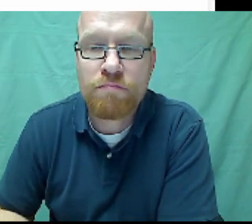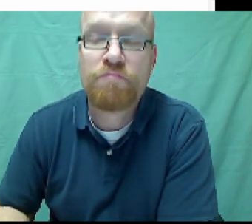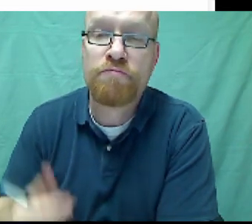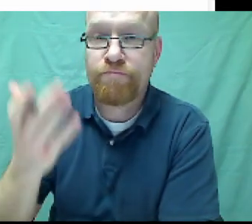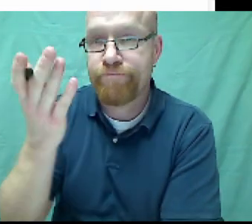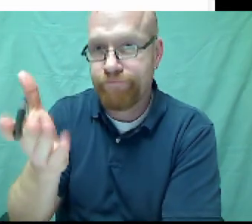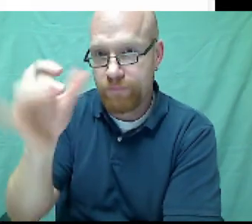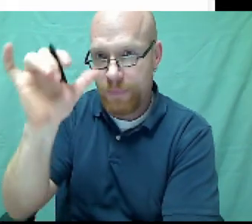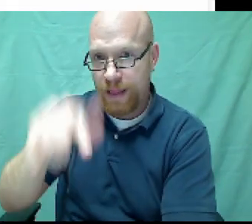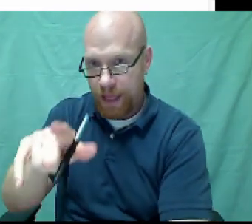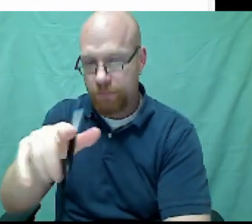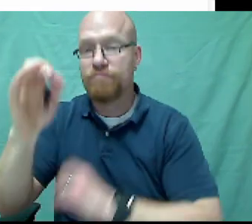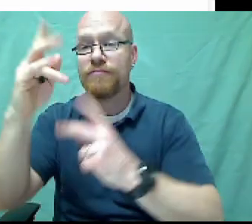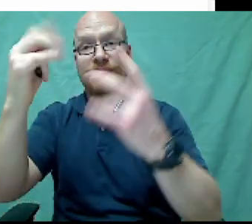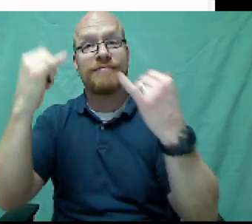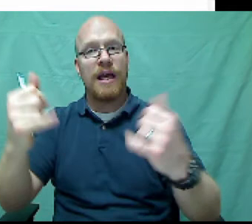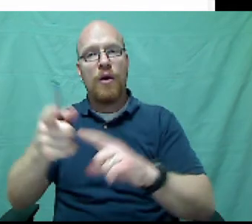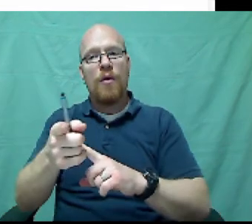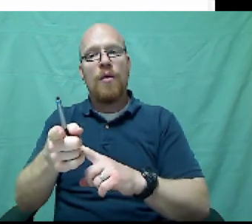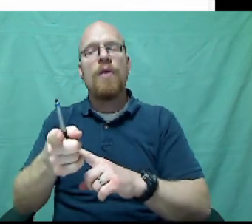Okay. Now